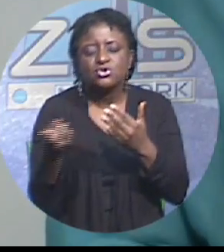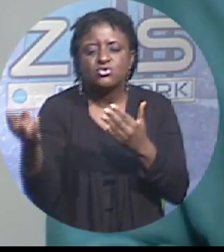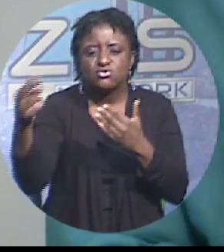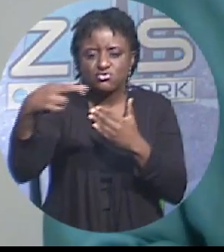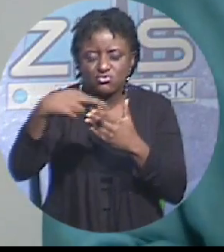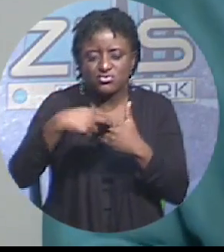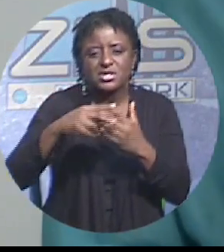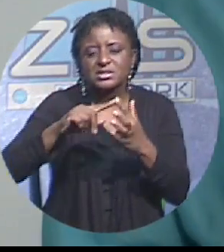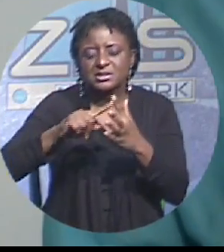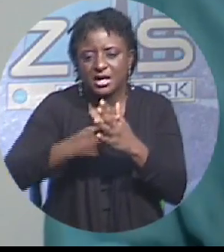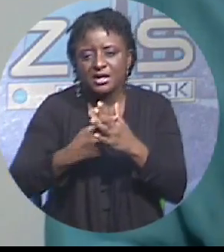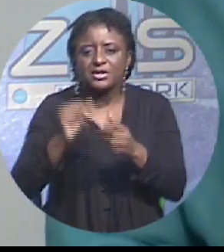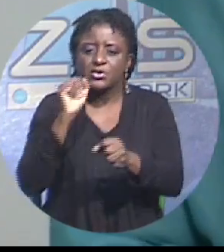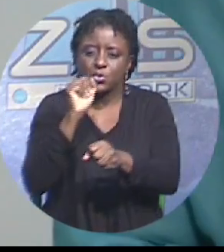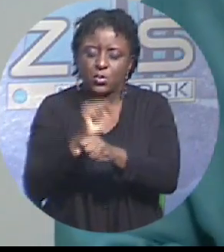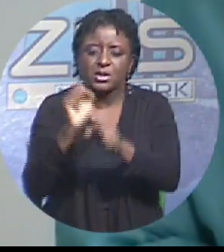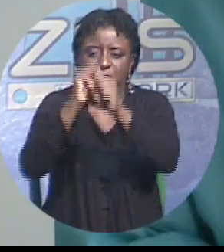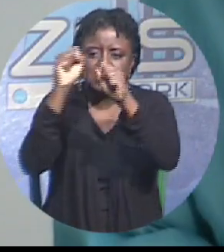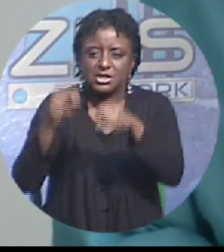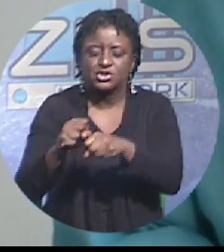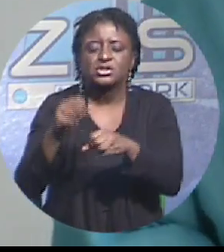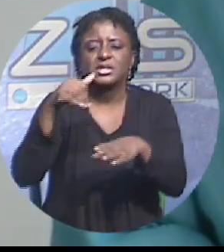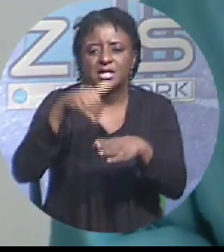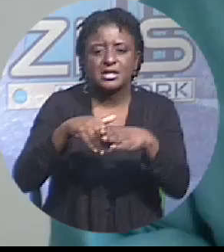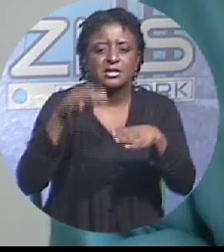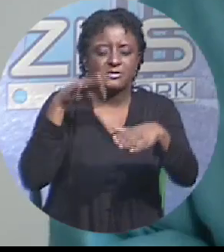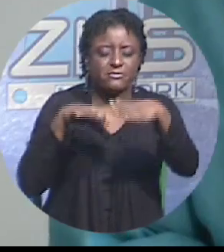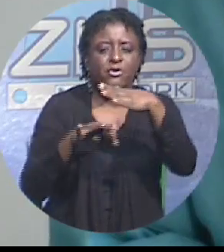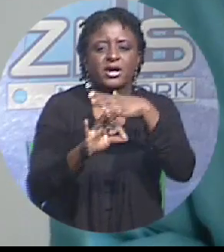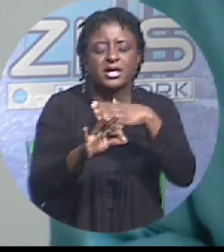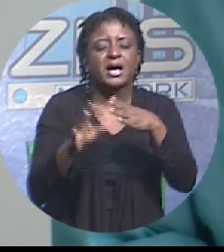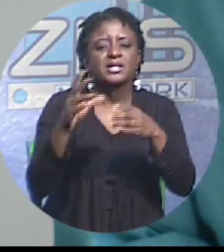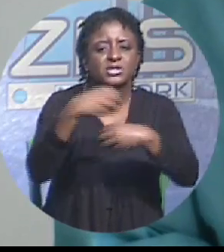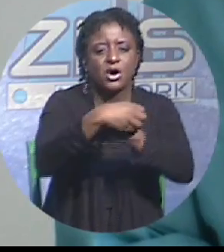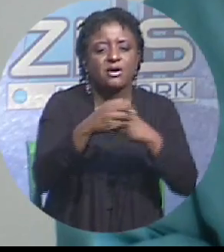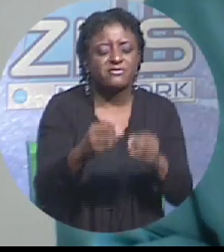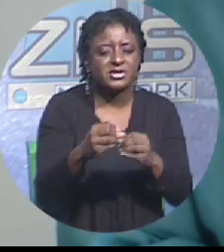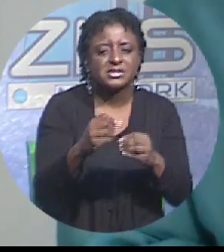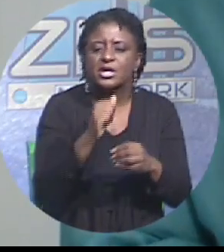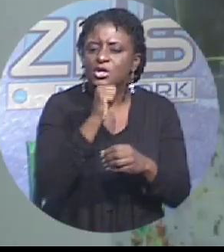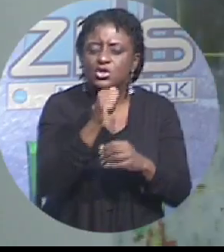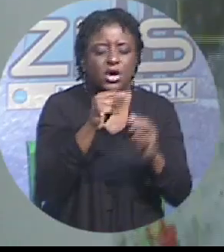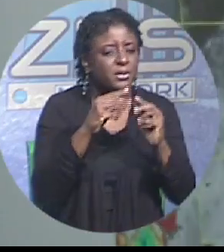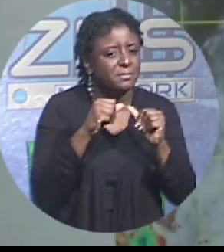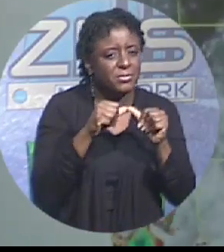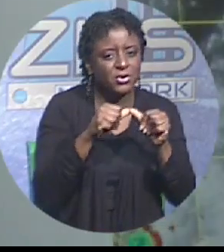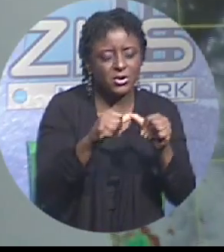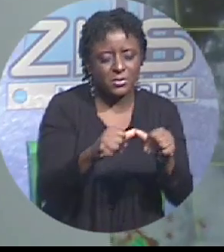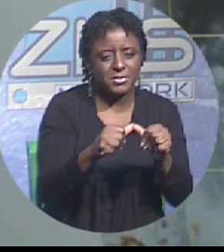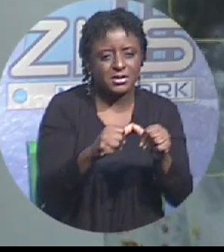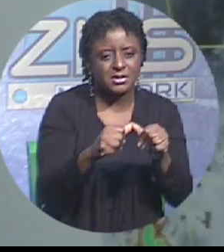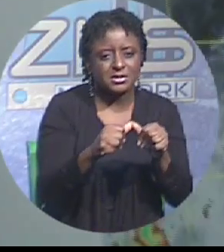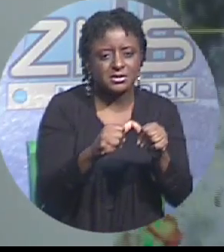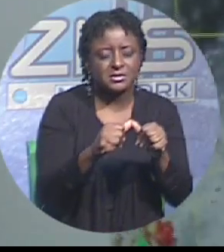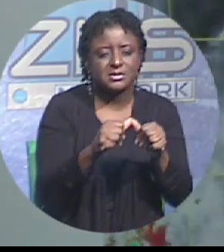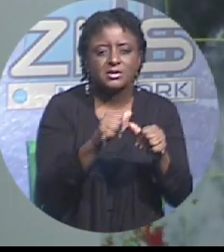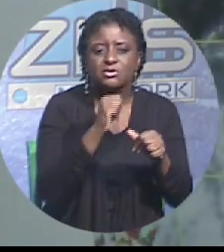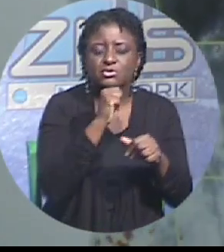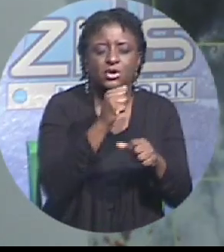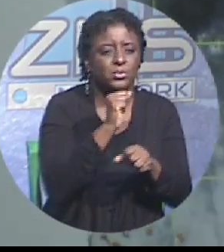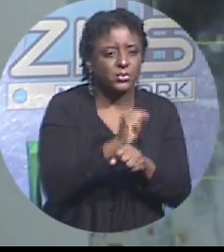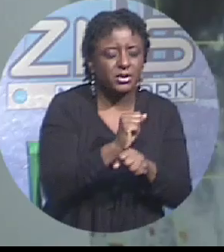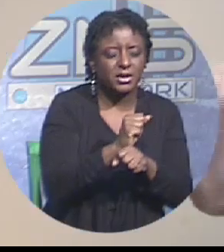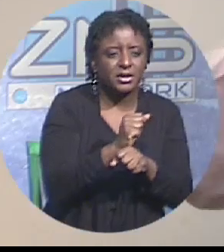in the forecast office and were passing, not in any shape permanent. While the radar was in